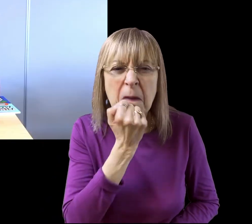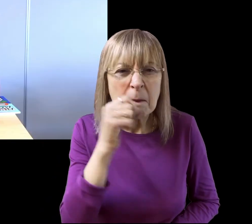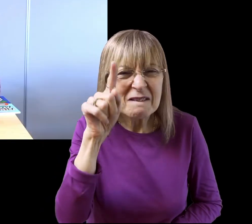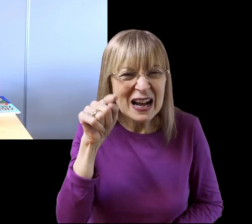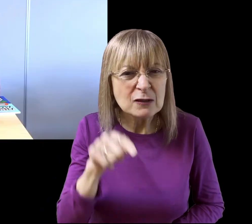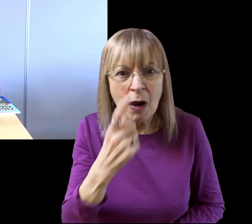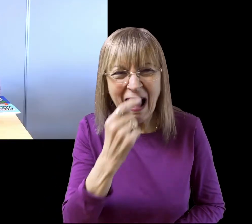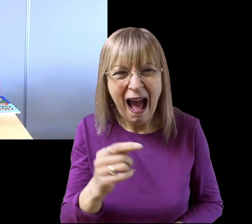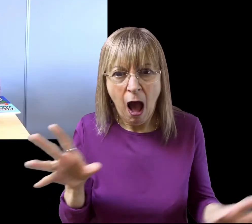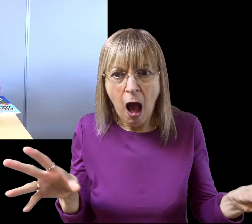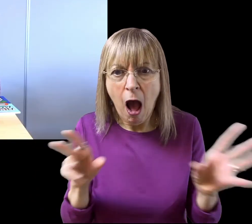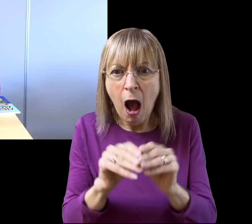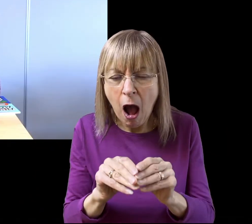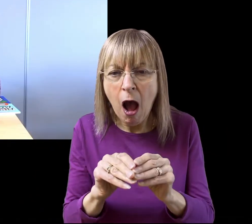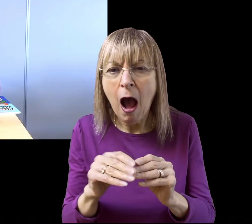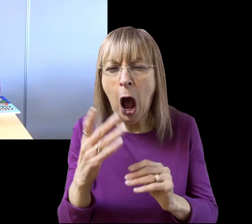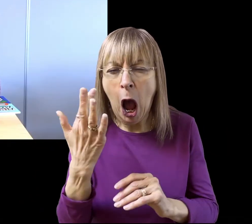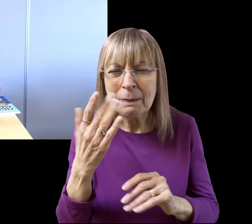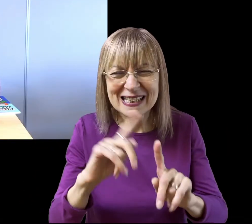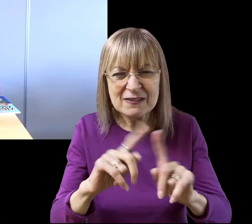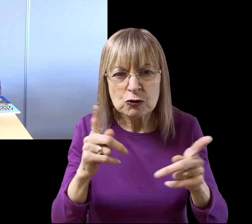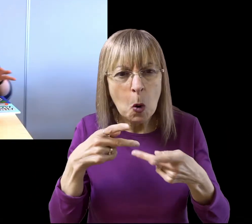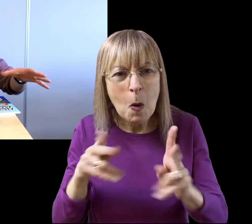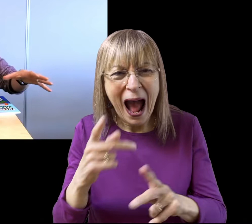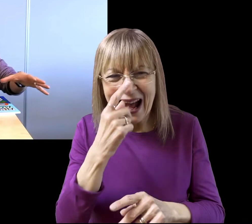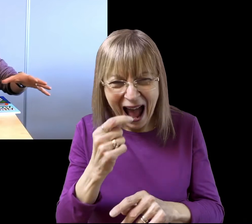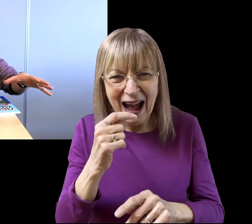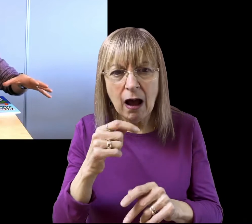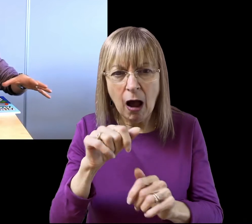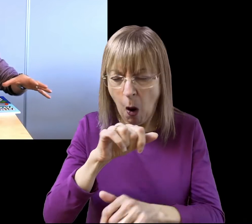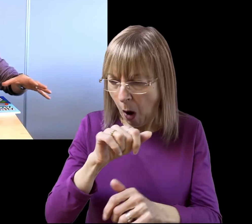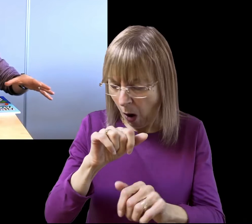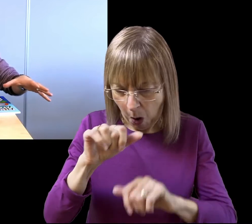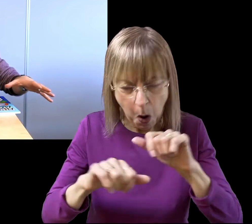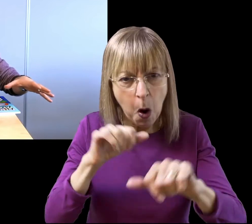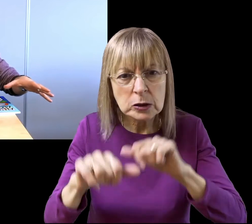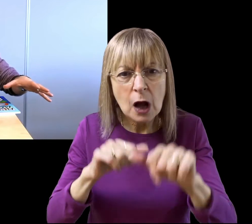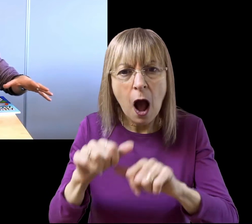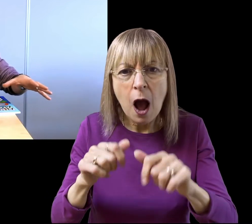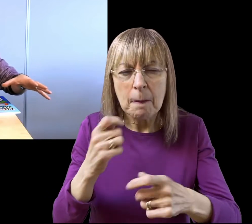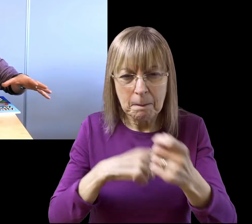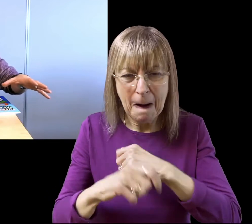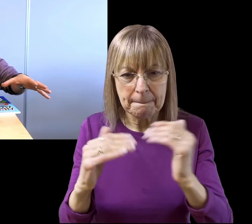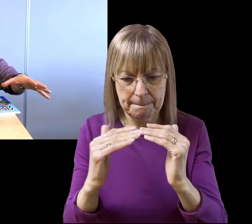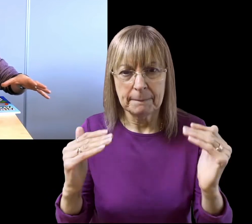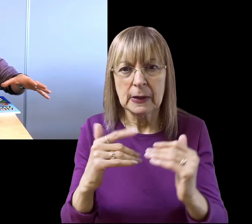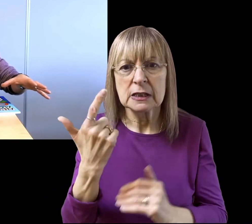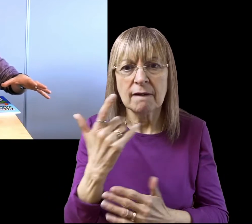What number factorial makes that? How many ways could we order